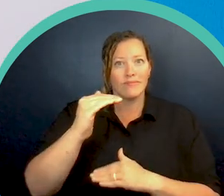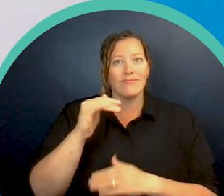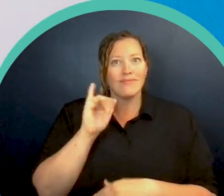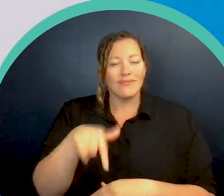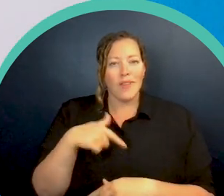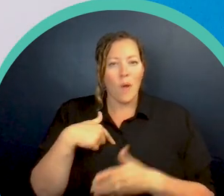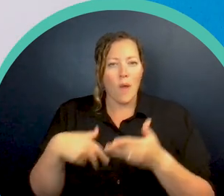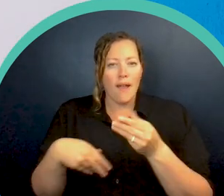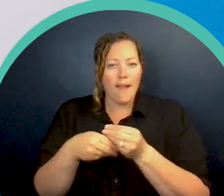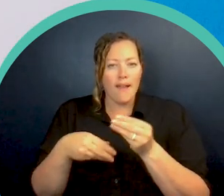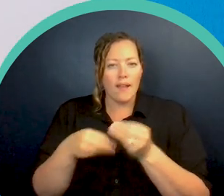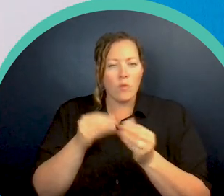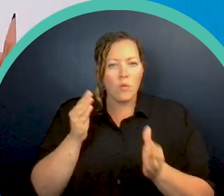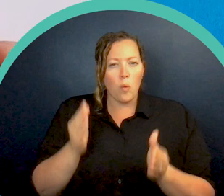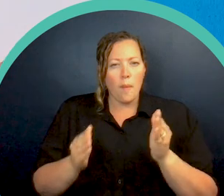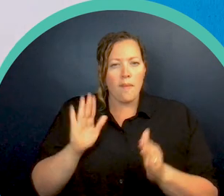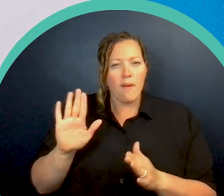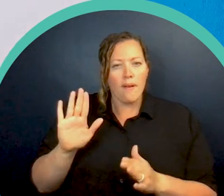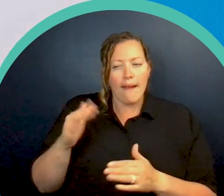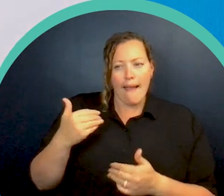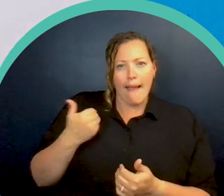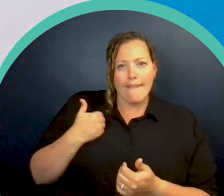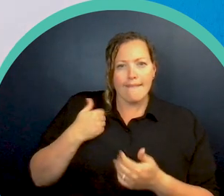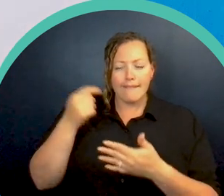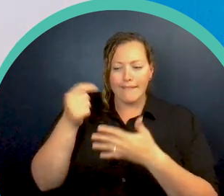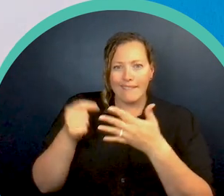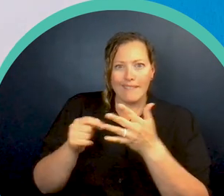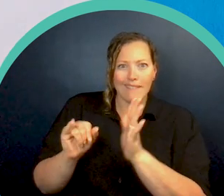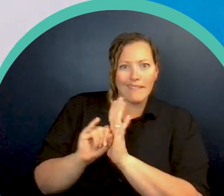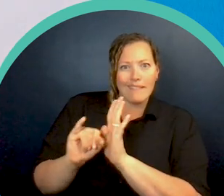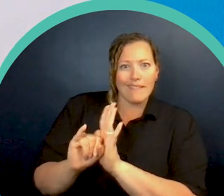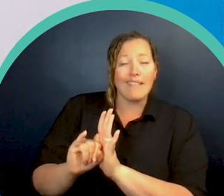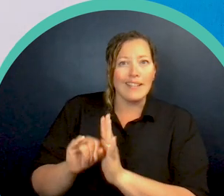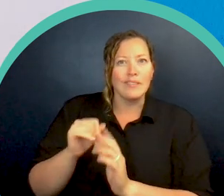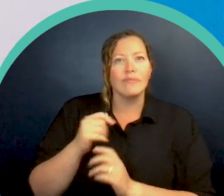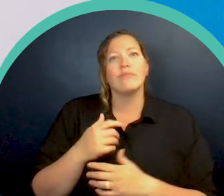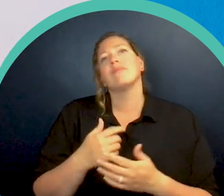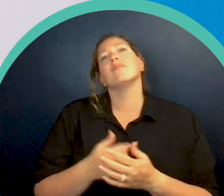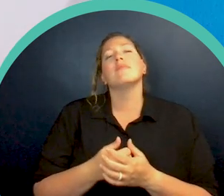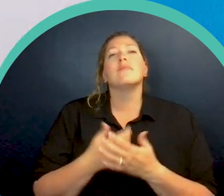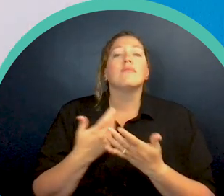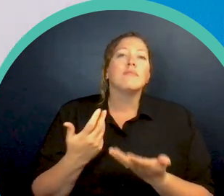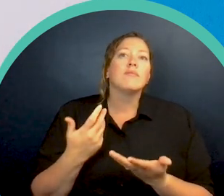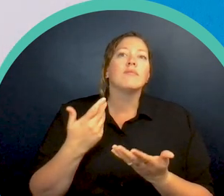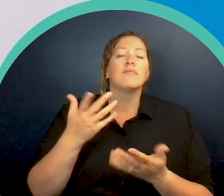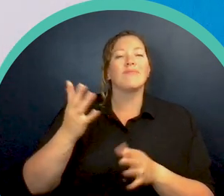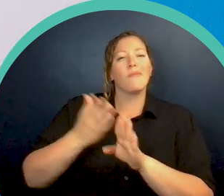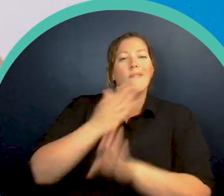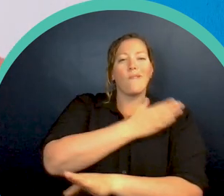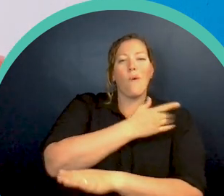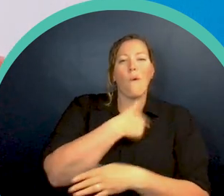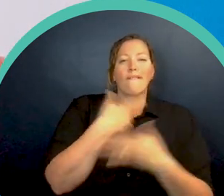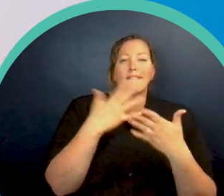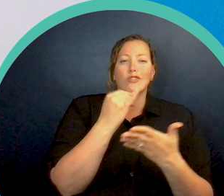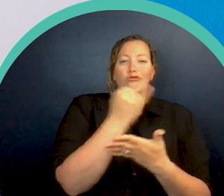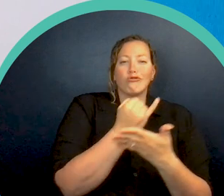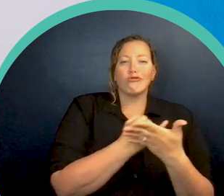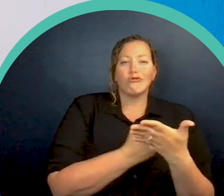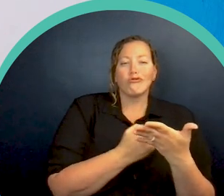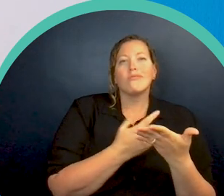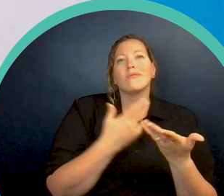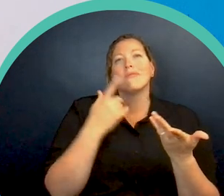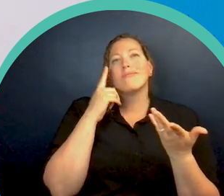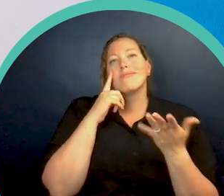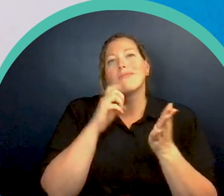to add in some robot features to make it look more like a robot. And what I've done ahead of time is I've sketched out a